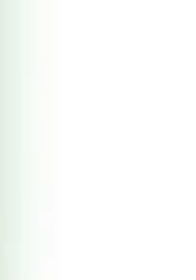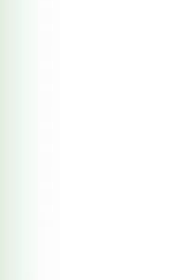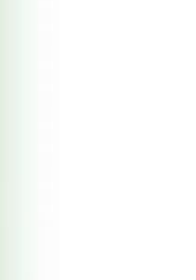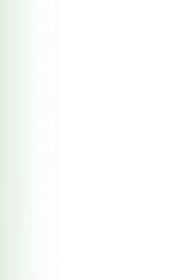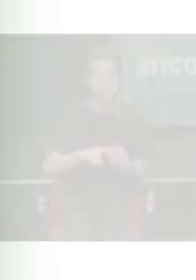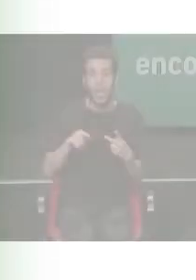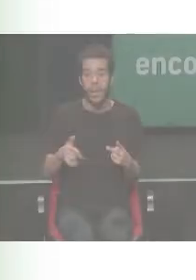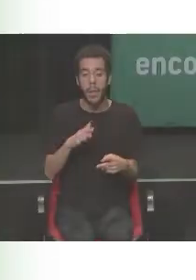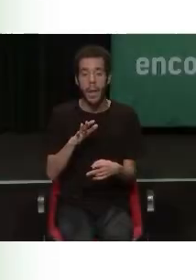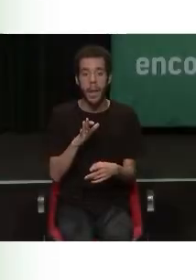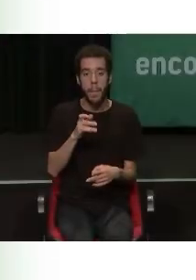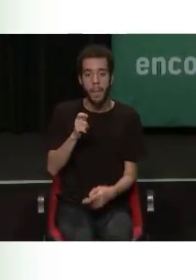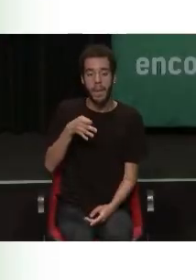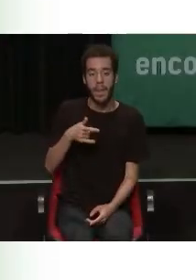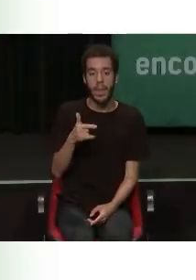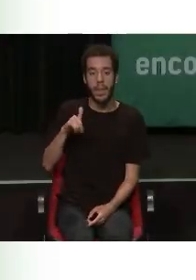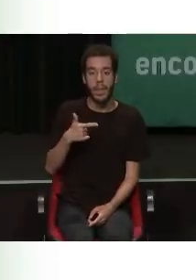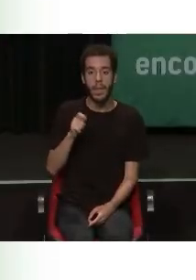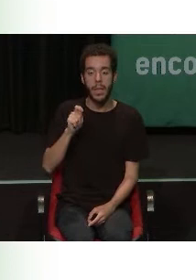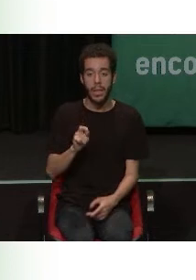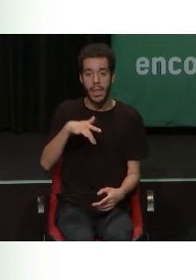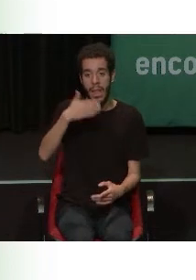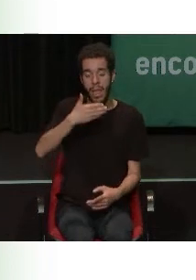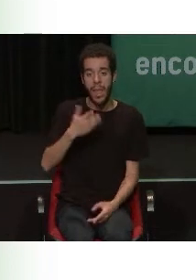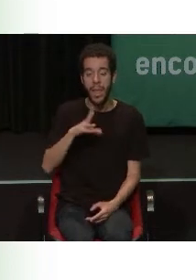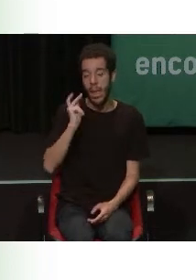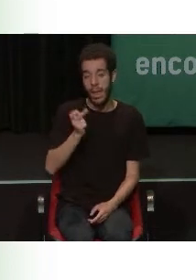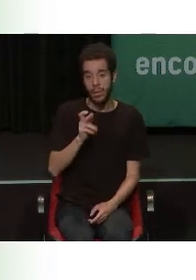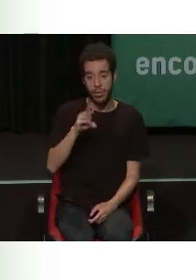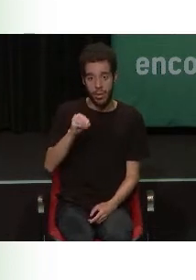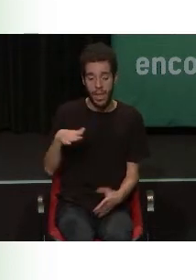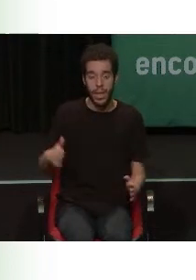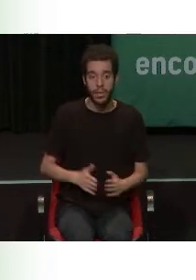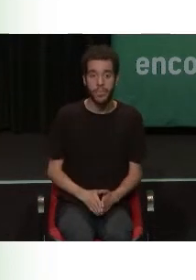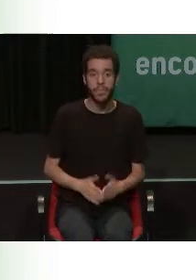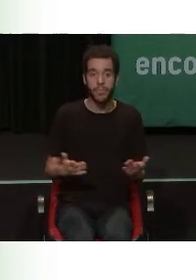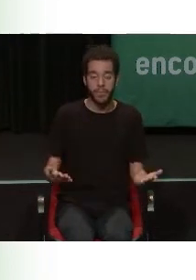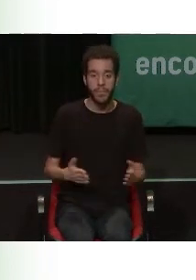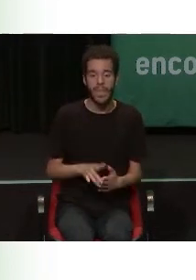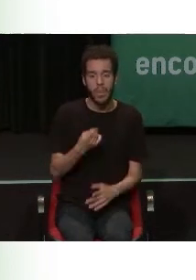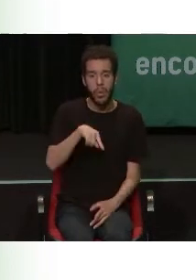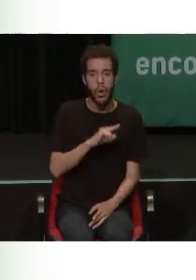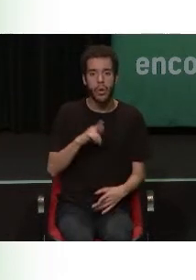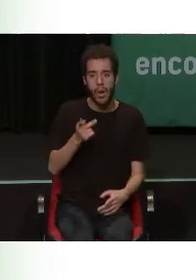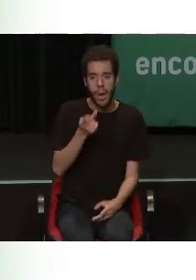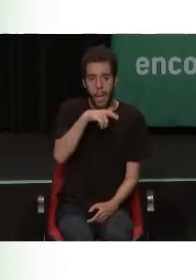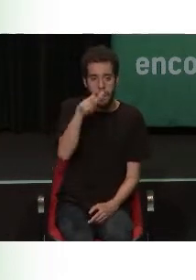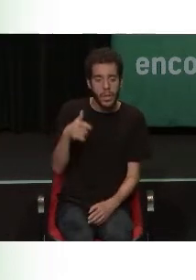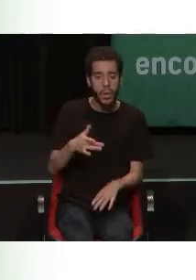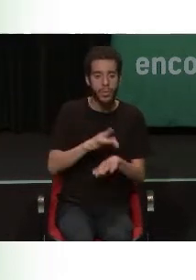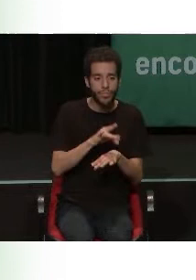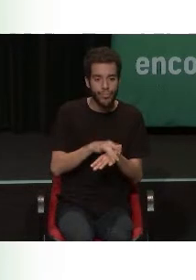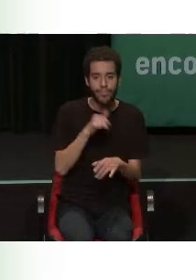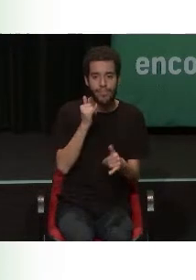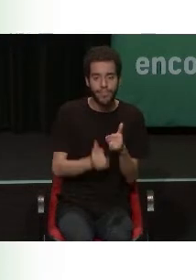10 years, yet annually 1.5 million. So how can we save patients and how can